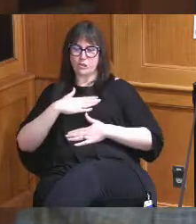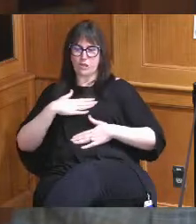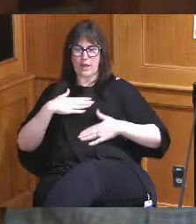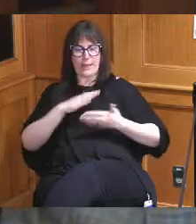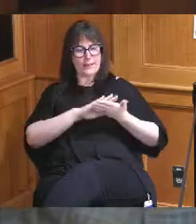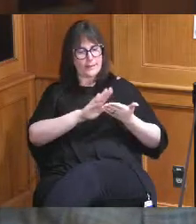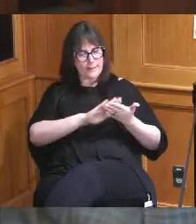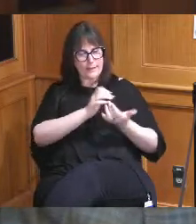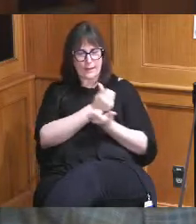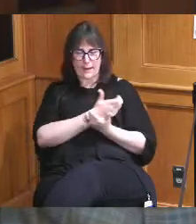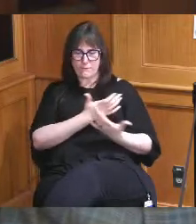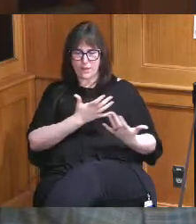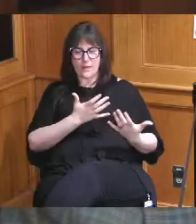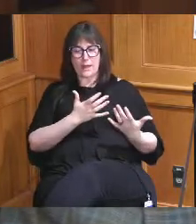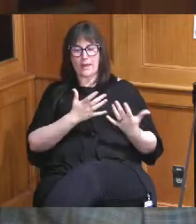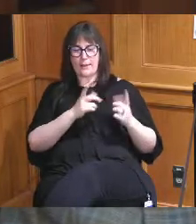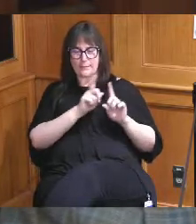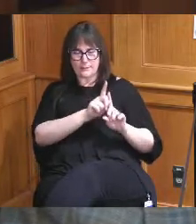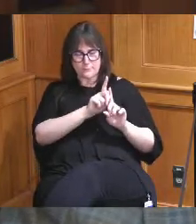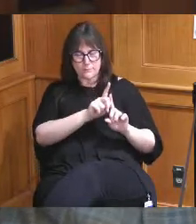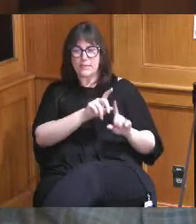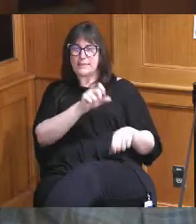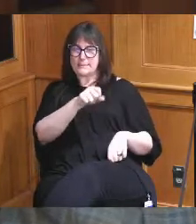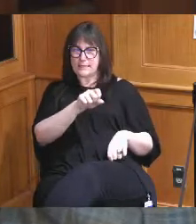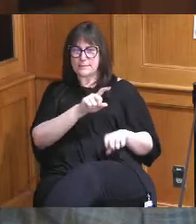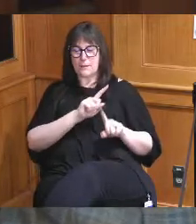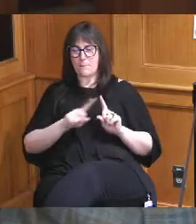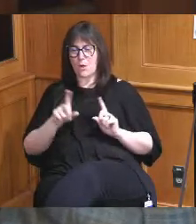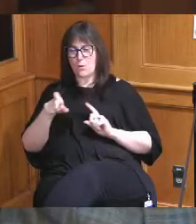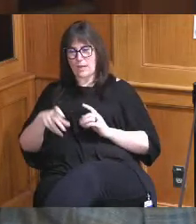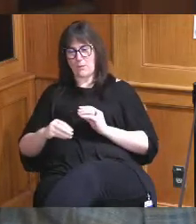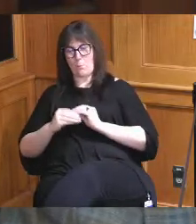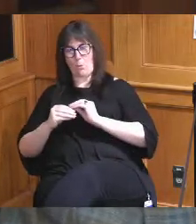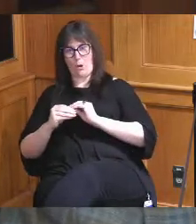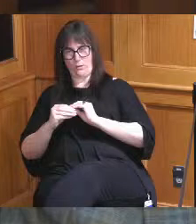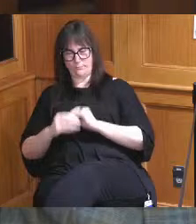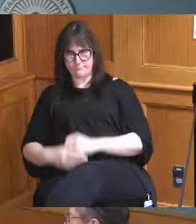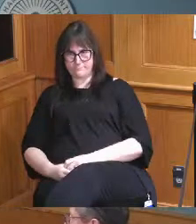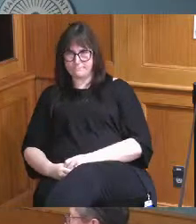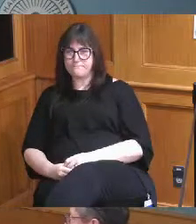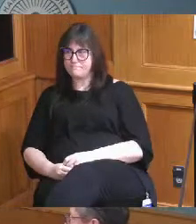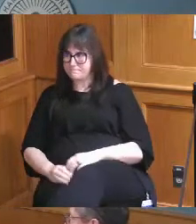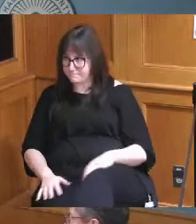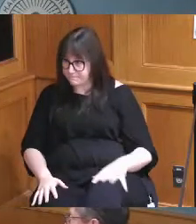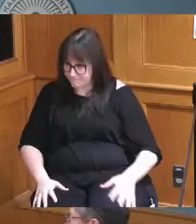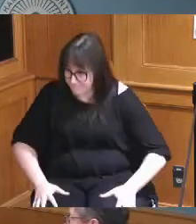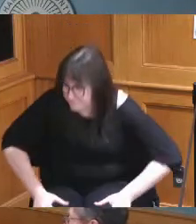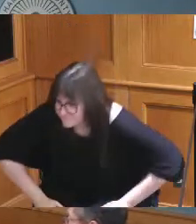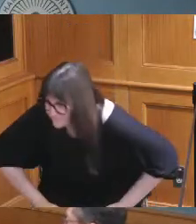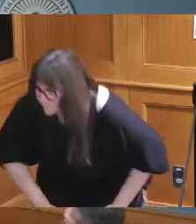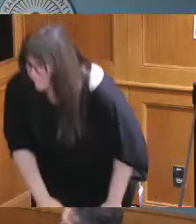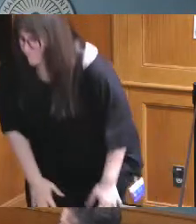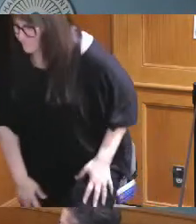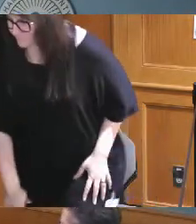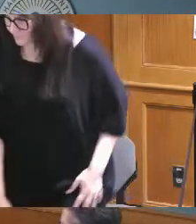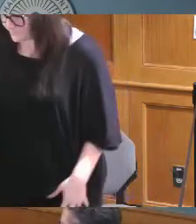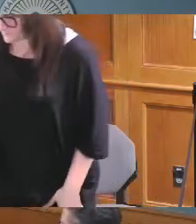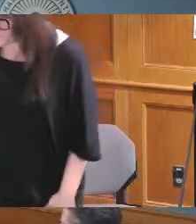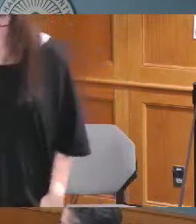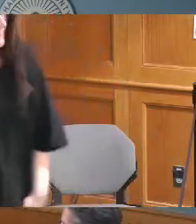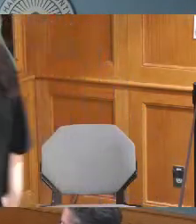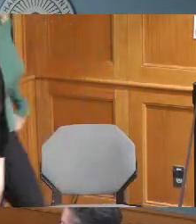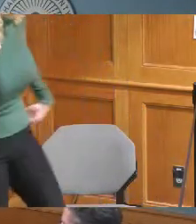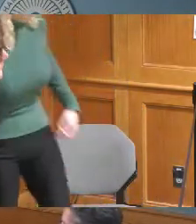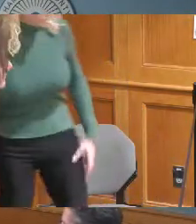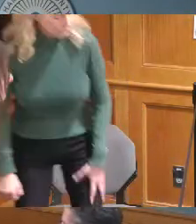washing and the cleaning and the ambassadors who I think do a very good job. Thank you. Did you have something? Yeah, I have